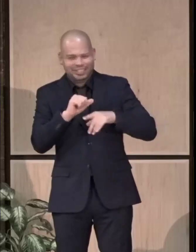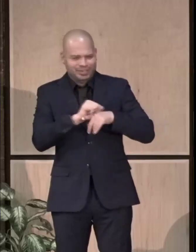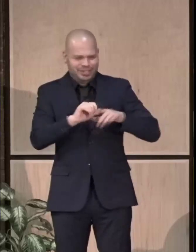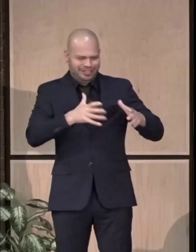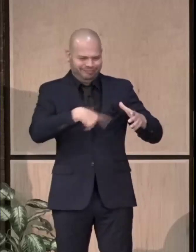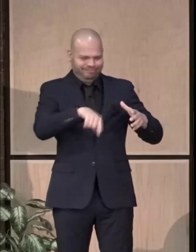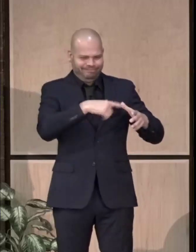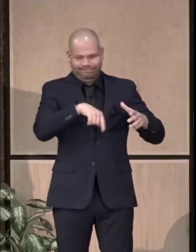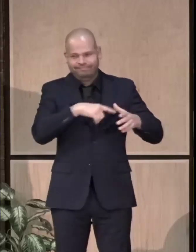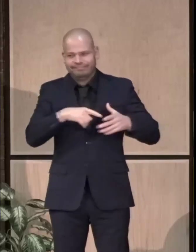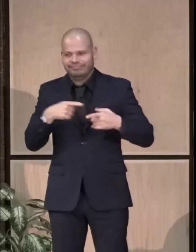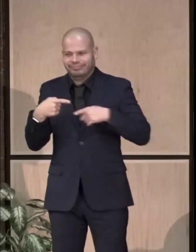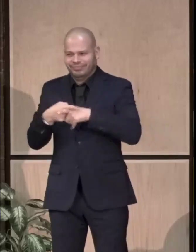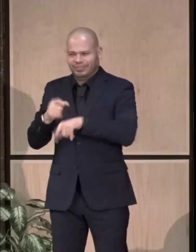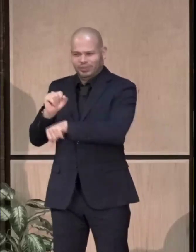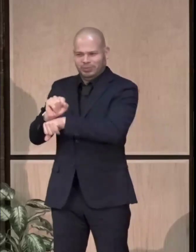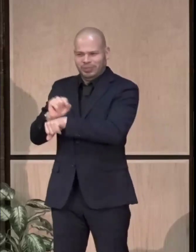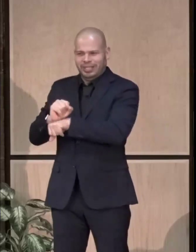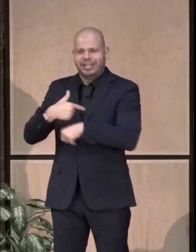work and that he was just ready to retire.